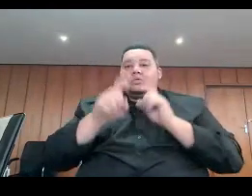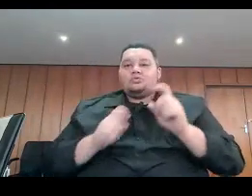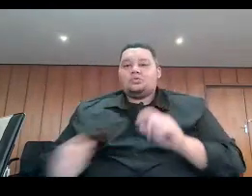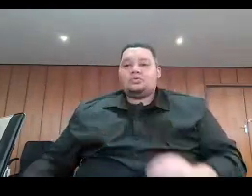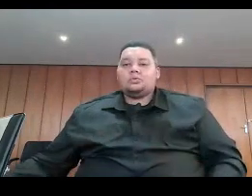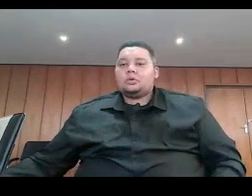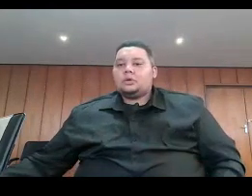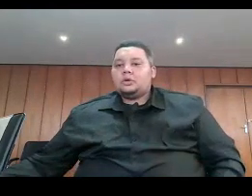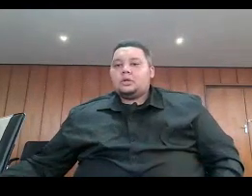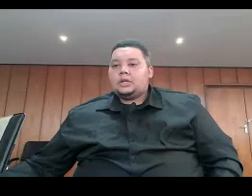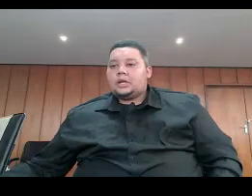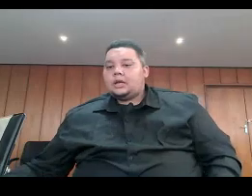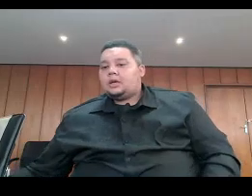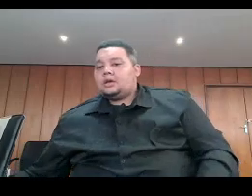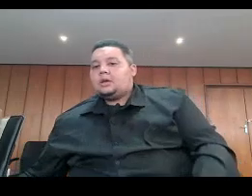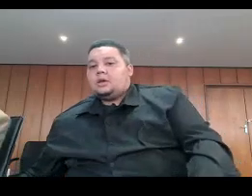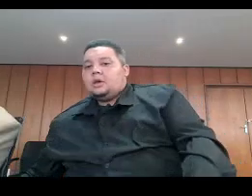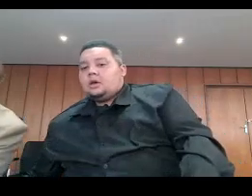questions.